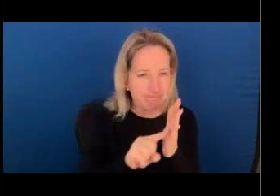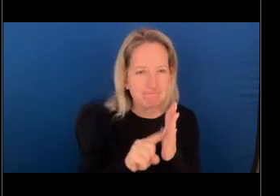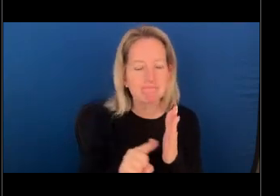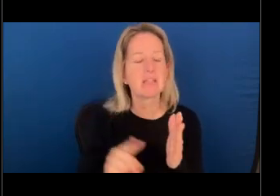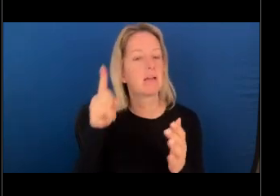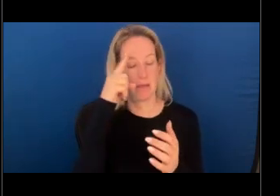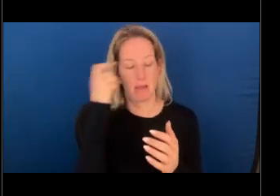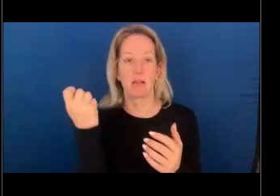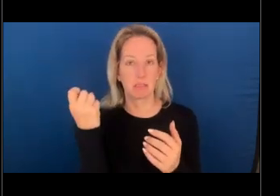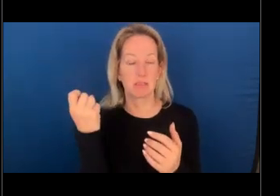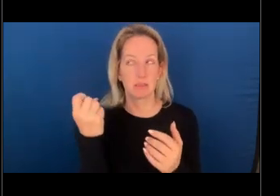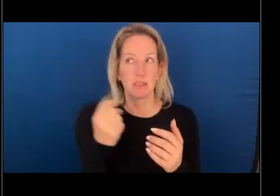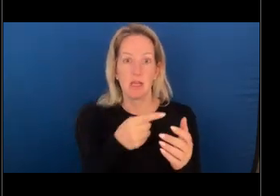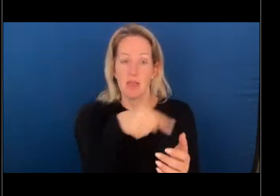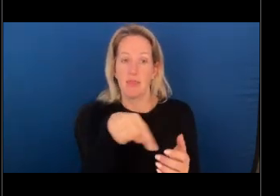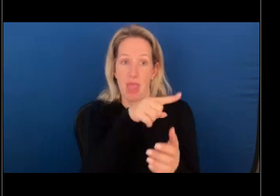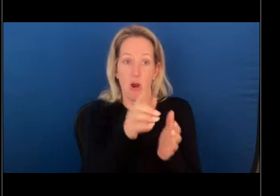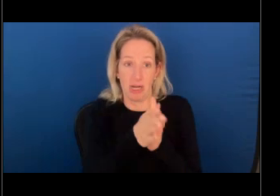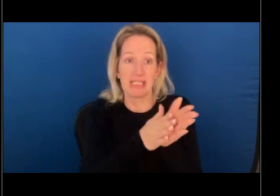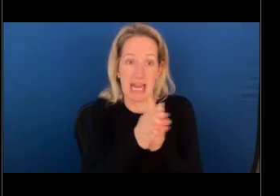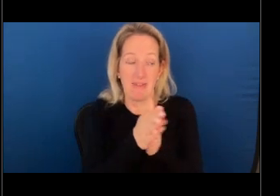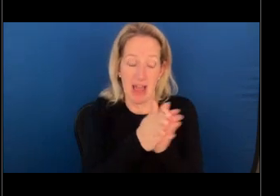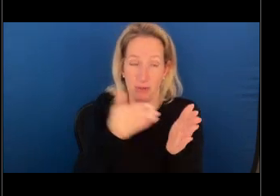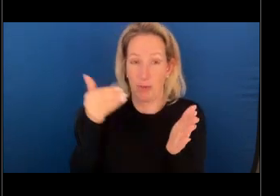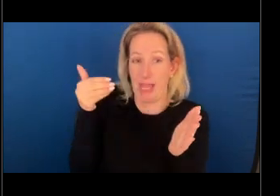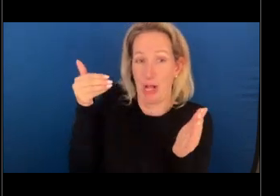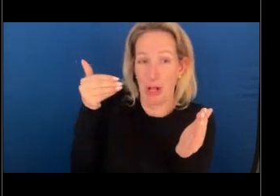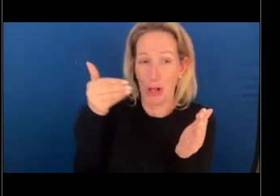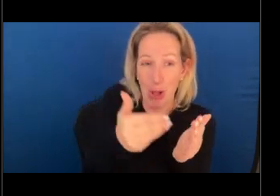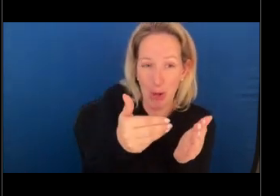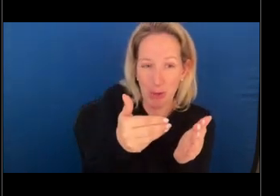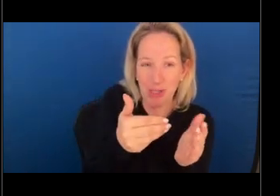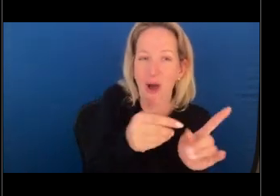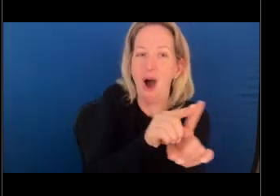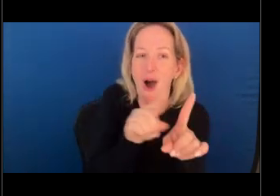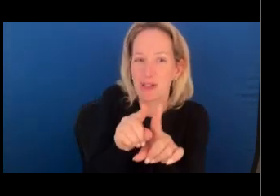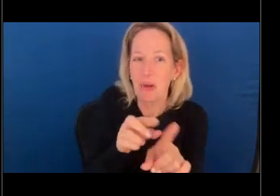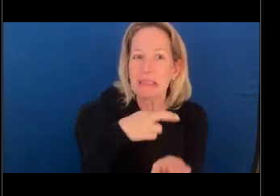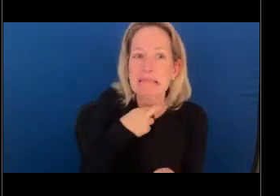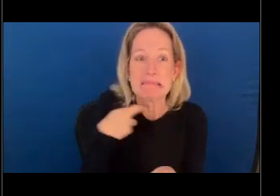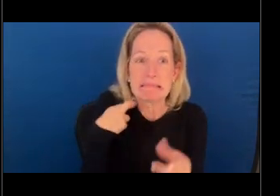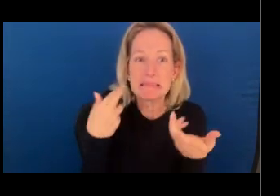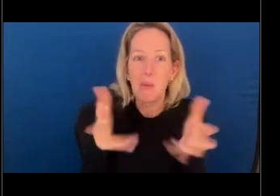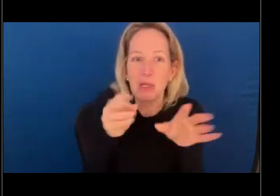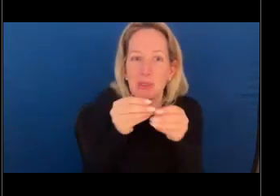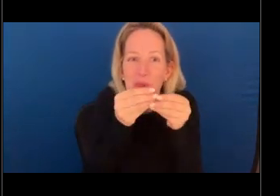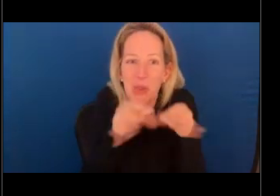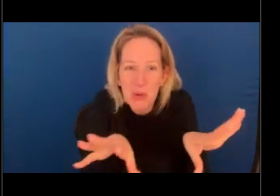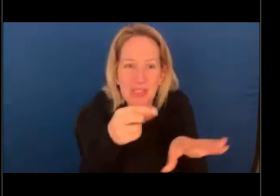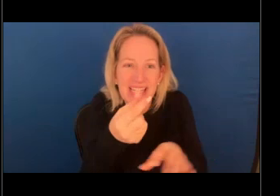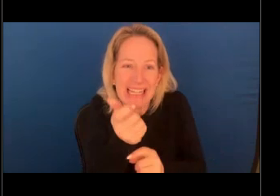they're really incentivized to try to get close to those. Obviously, they also don't want to lose their gear, and there's this weird sort